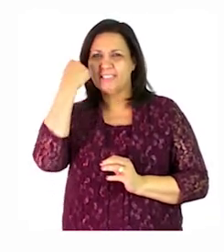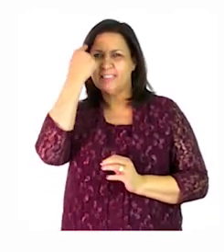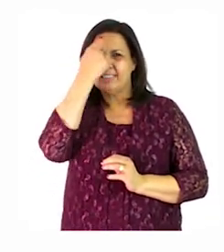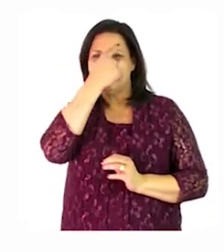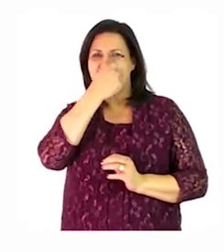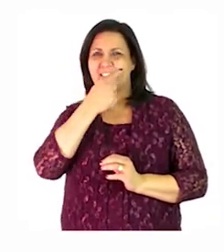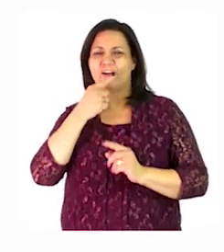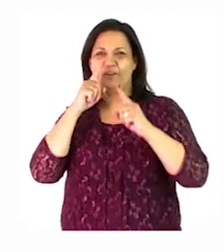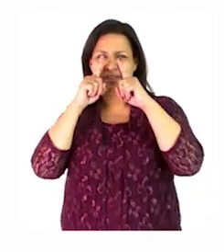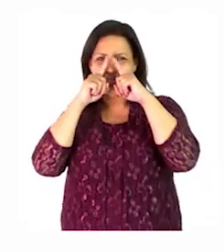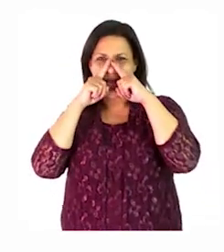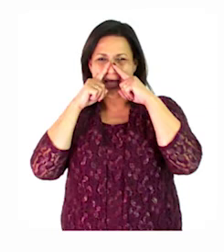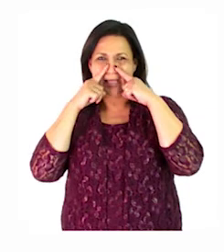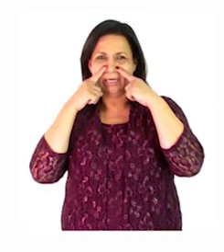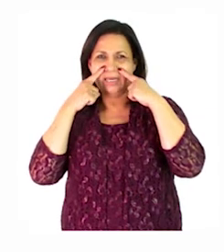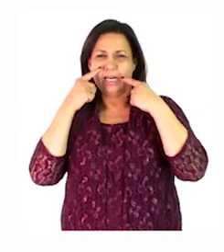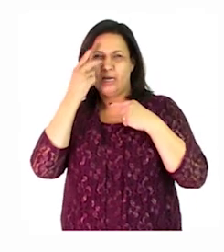Look at the first tiger's face.